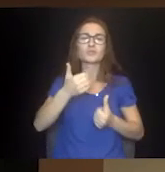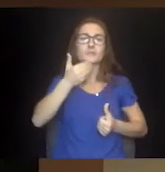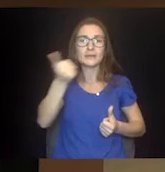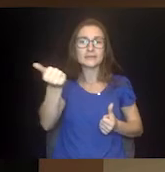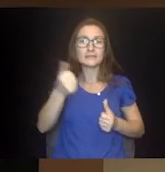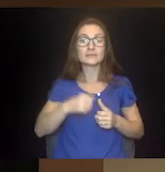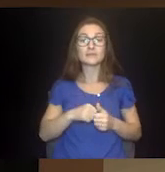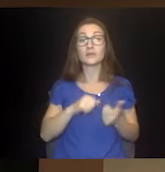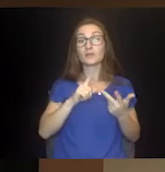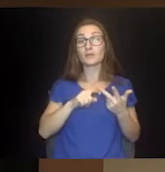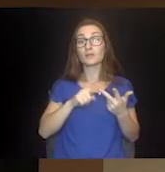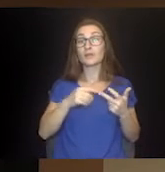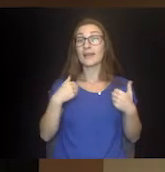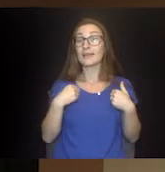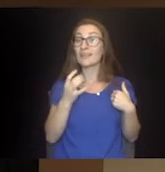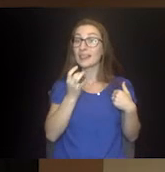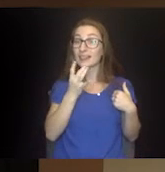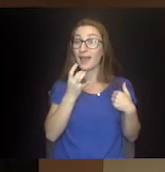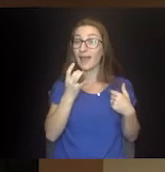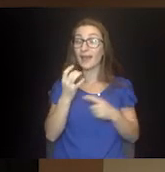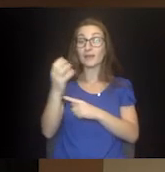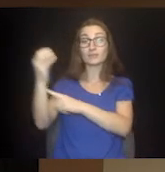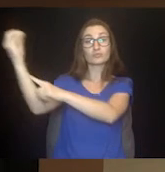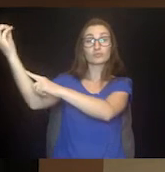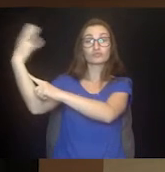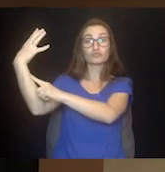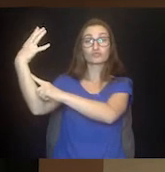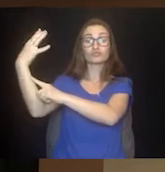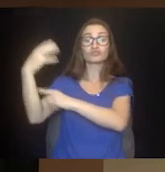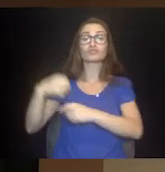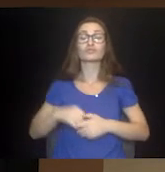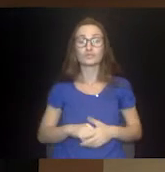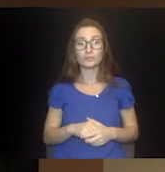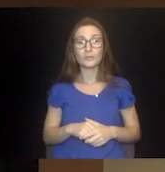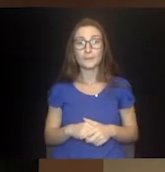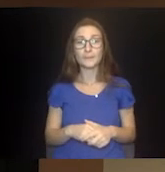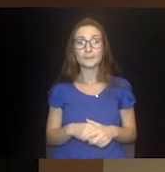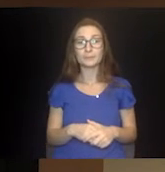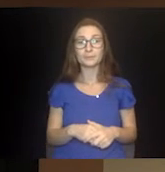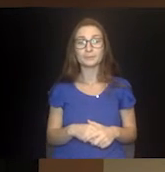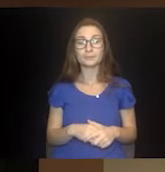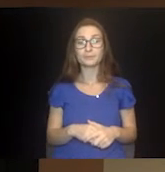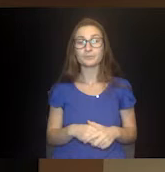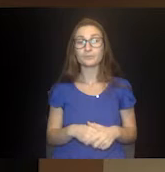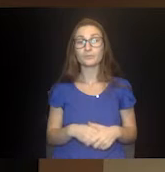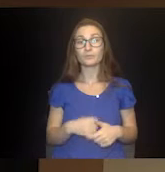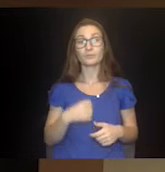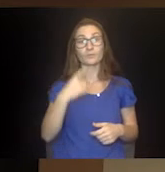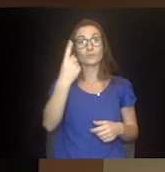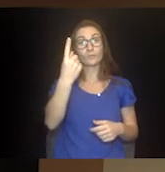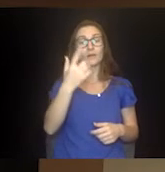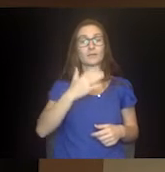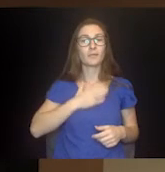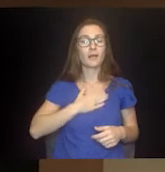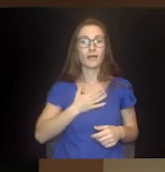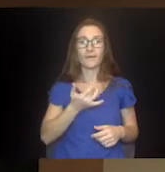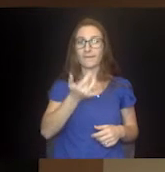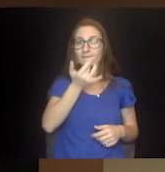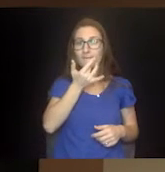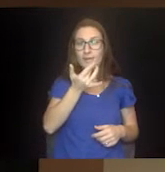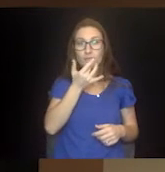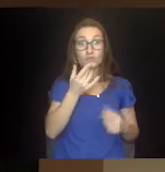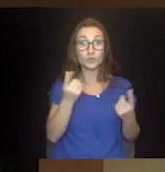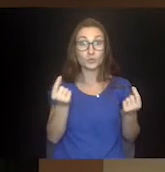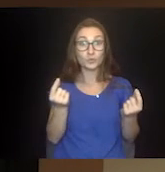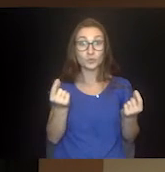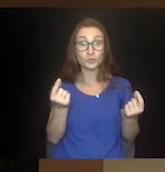of stuff, and also do my own. I do lighting. I have little lights I got for the vlogs, and one of my